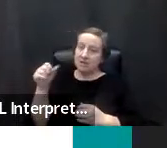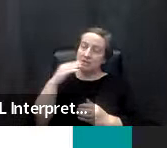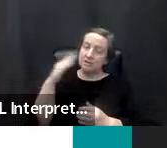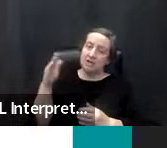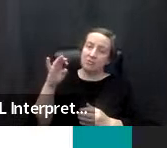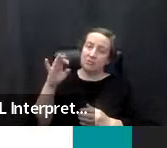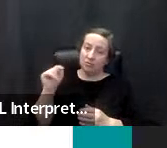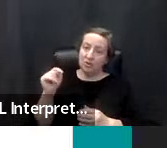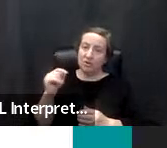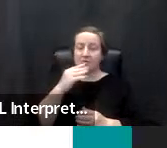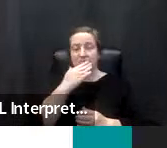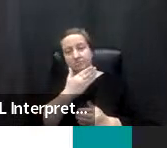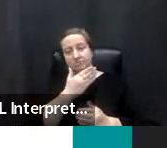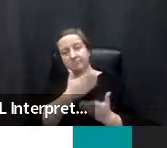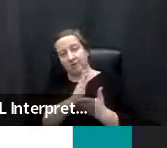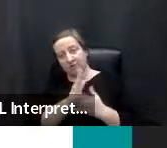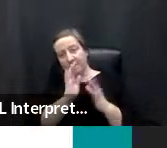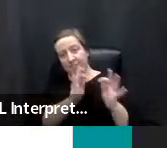right.